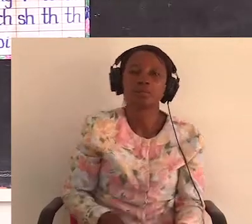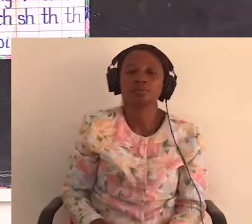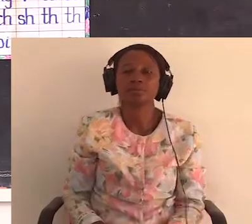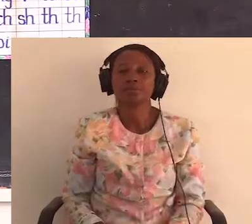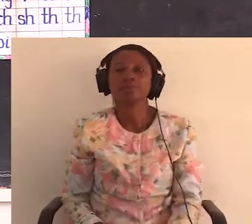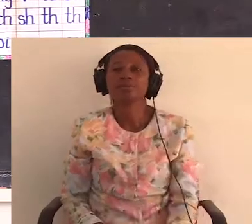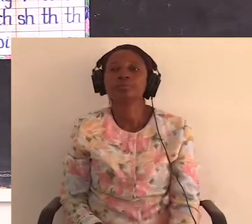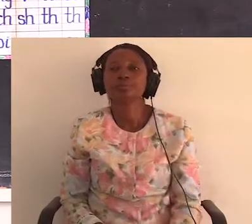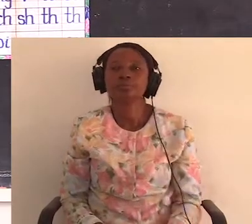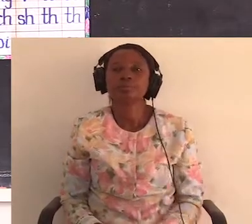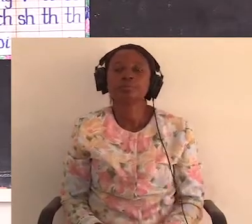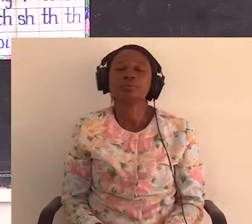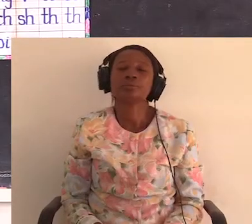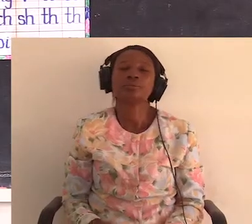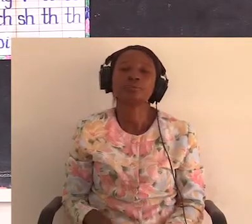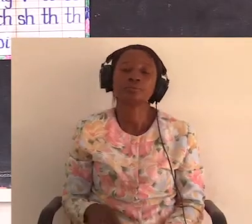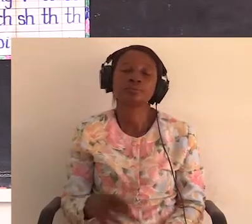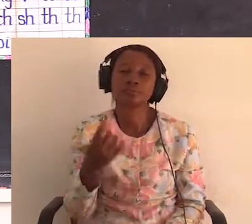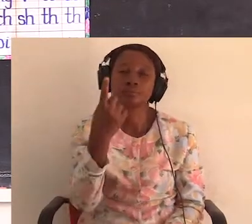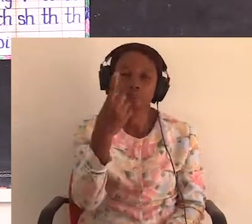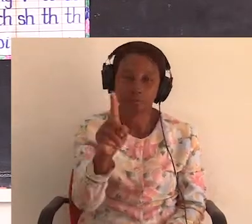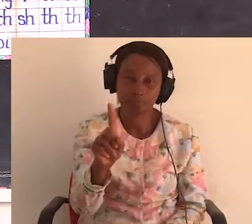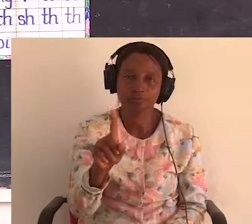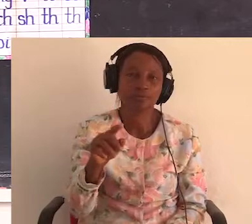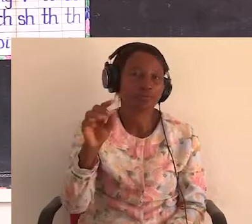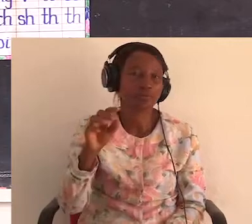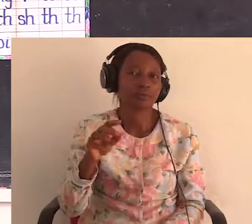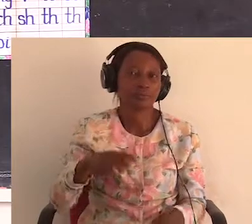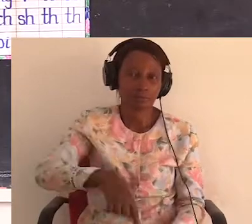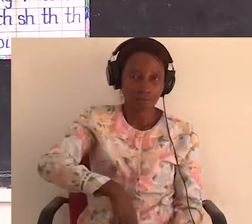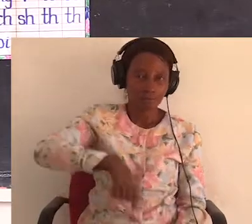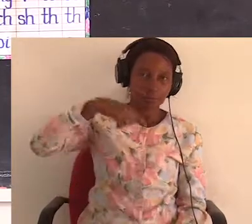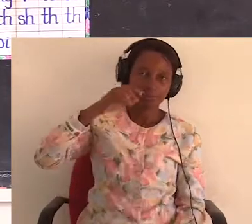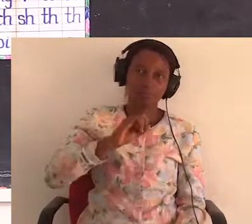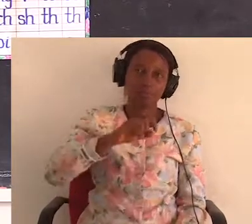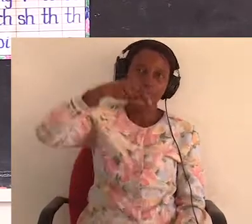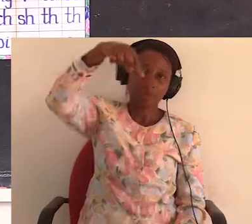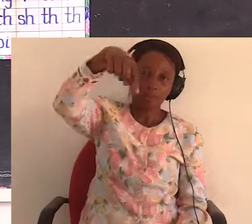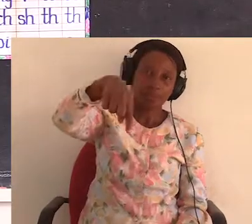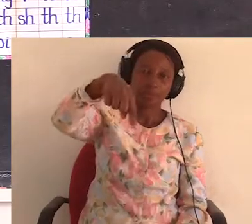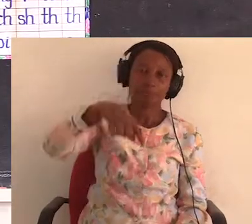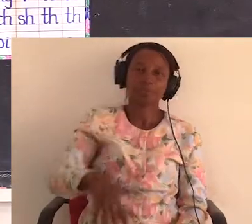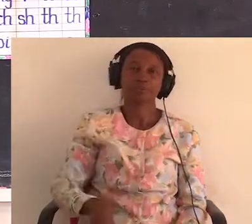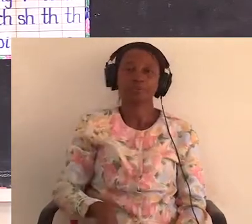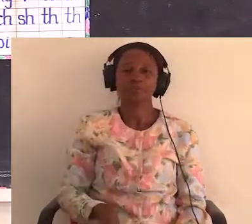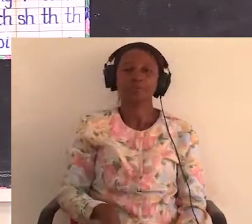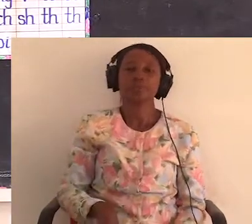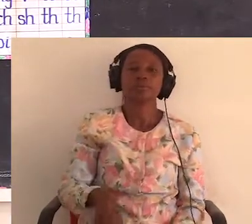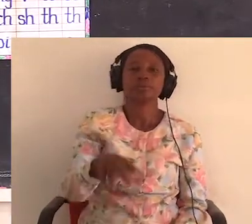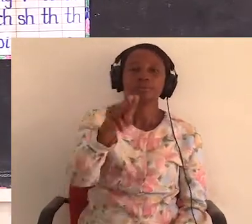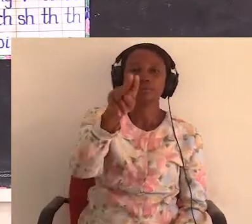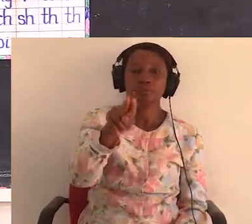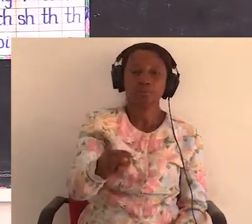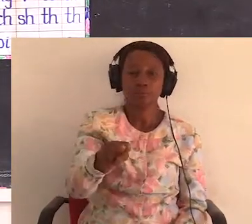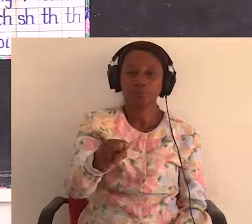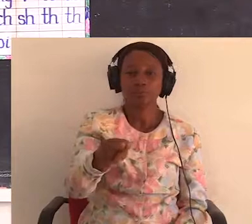Pan. The initial sound there is P. Now we move